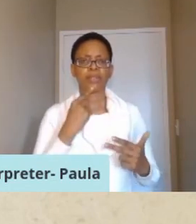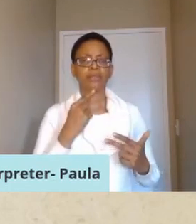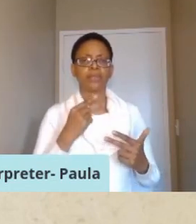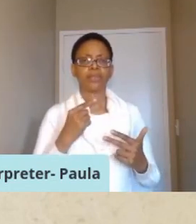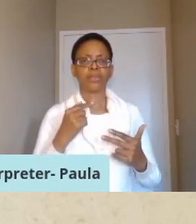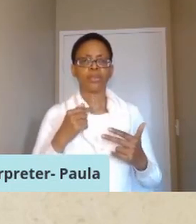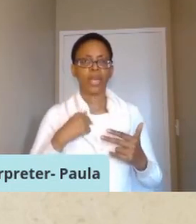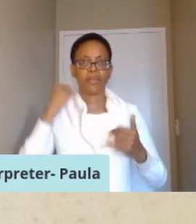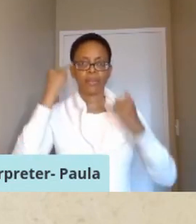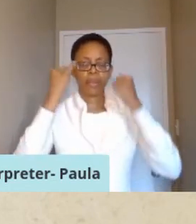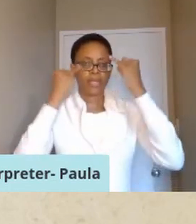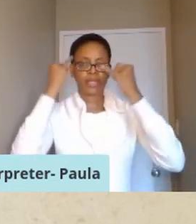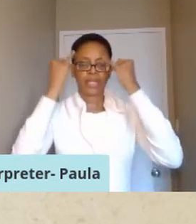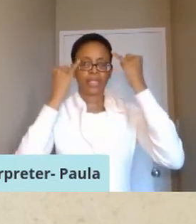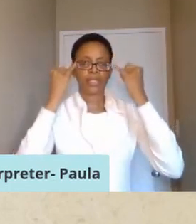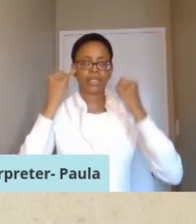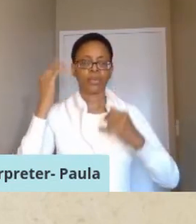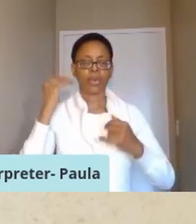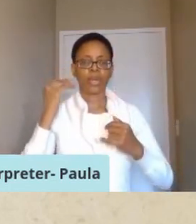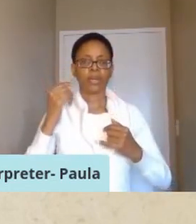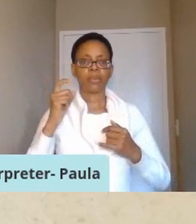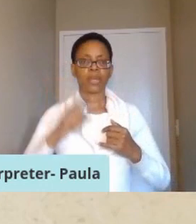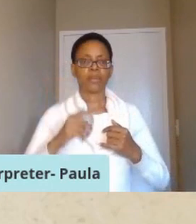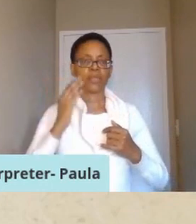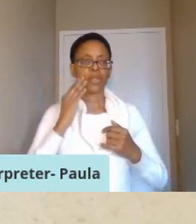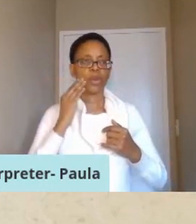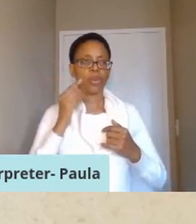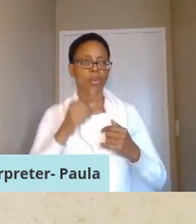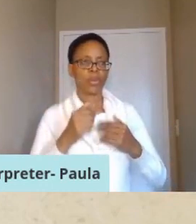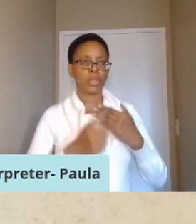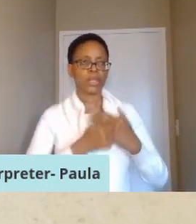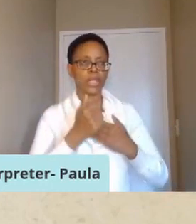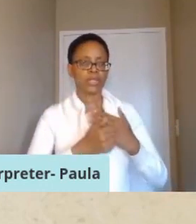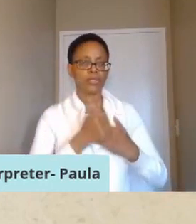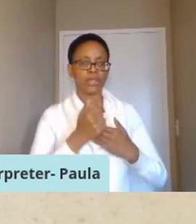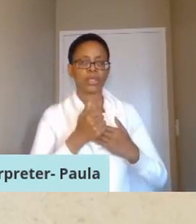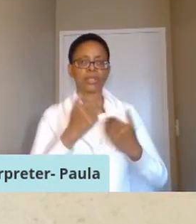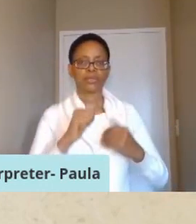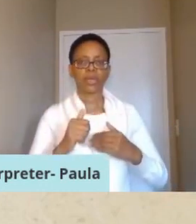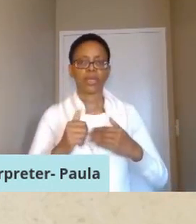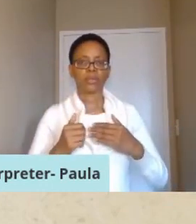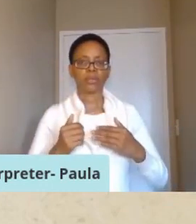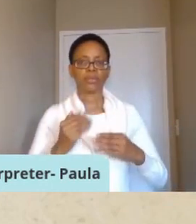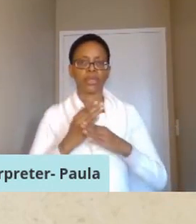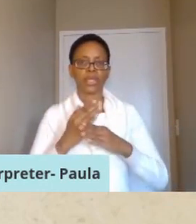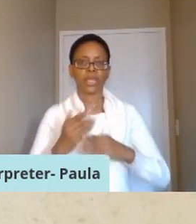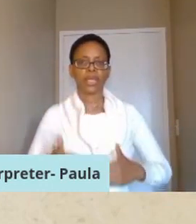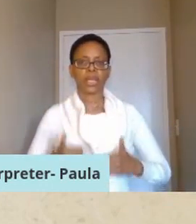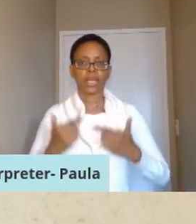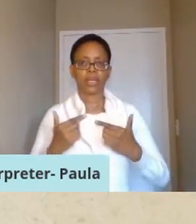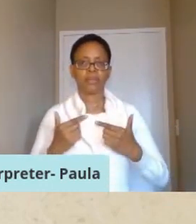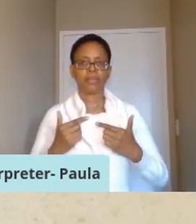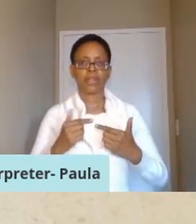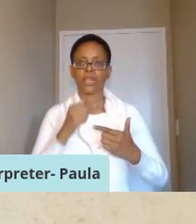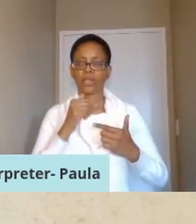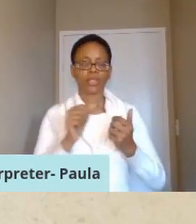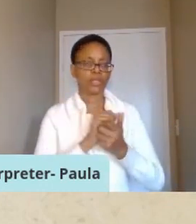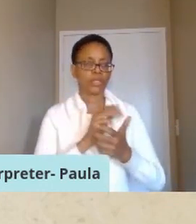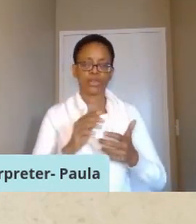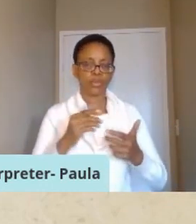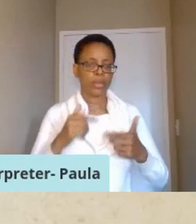in order to recognize threats and move to protect and preserve life, not to ruin and destroy the